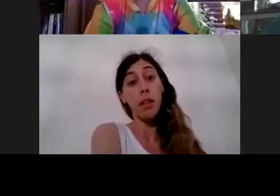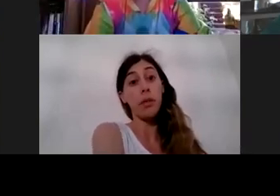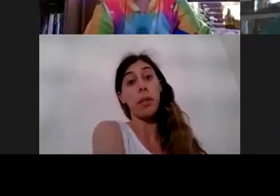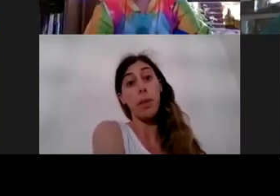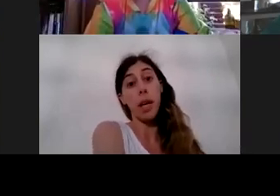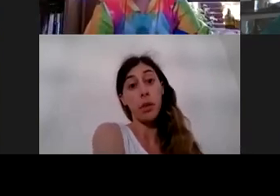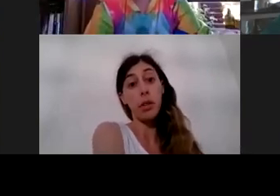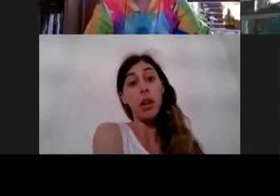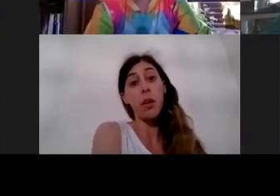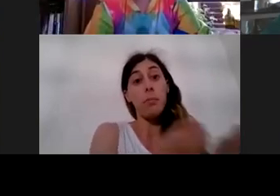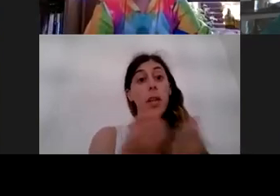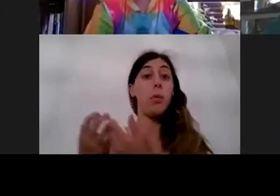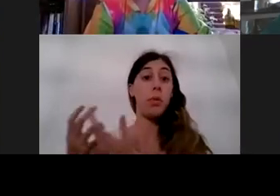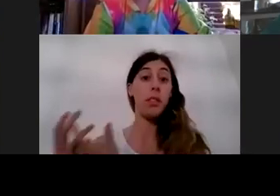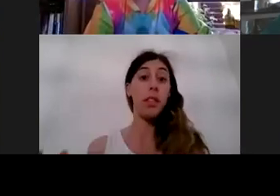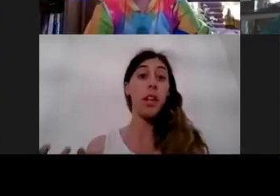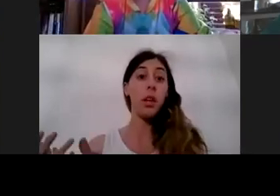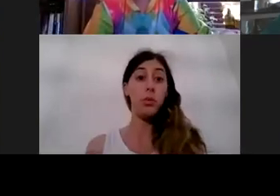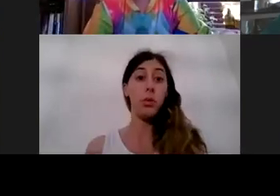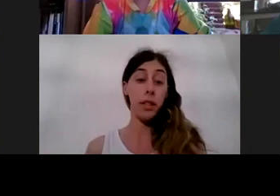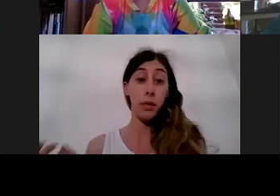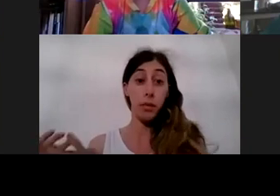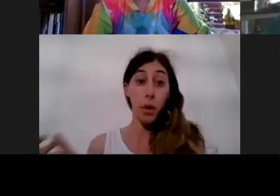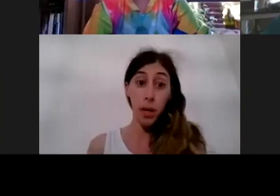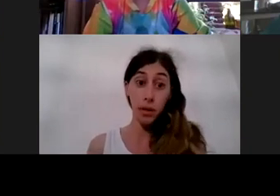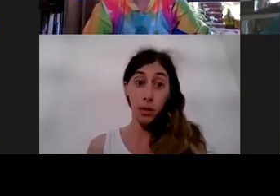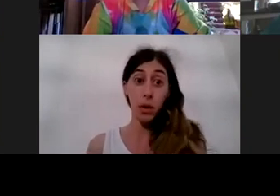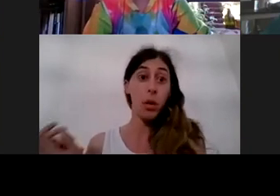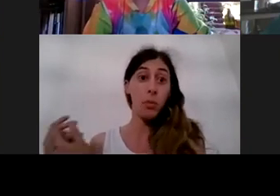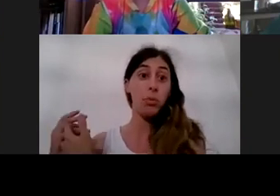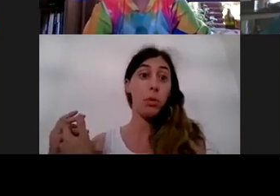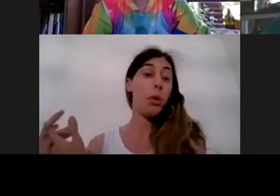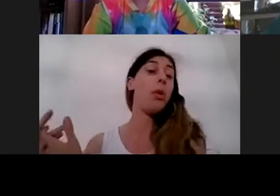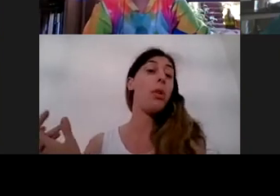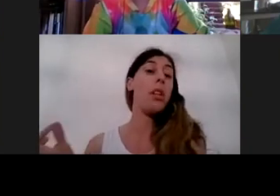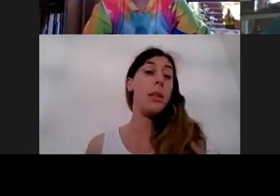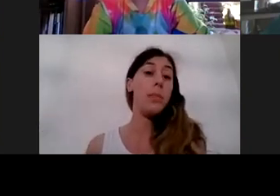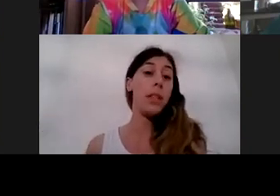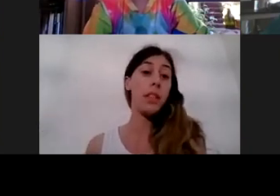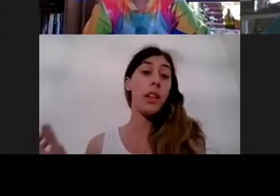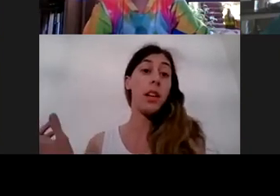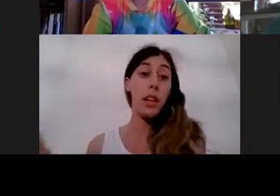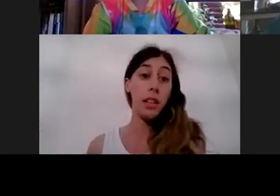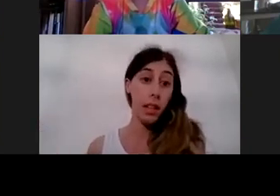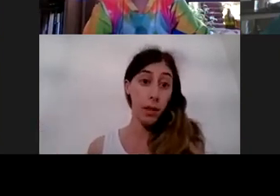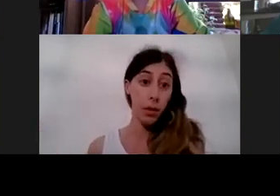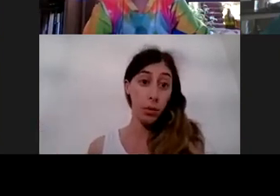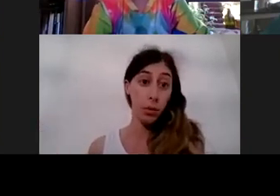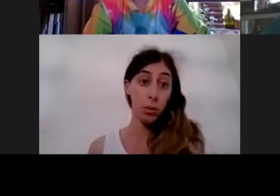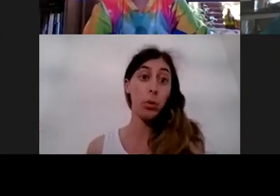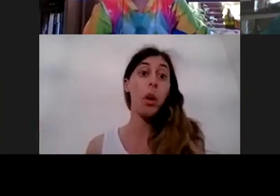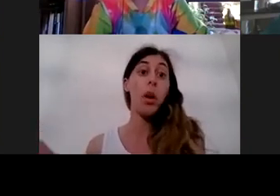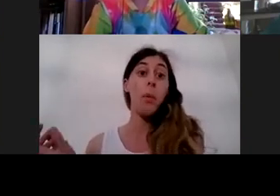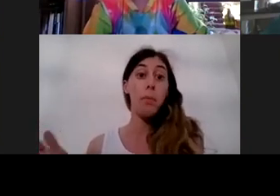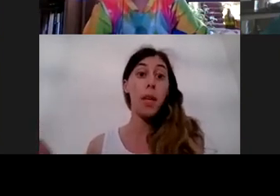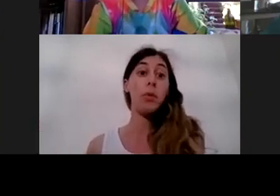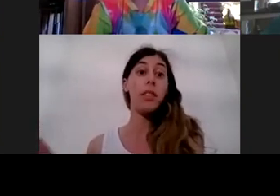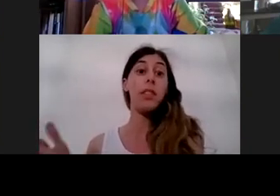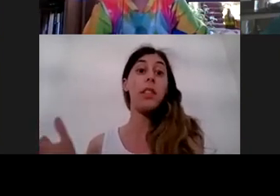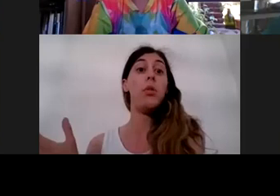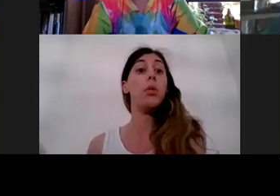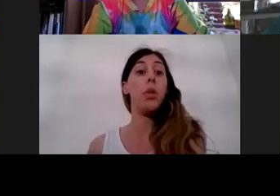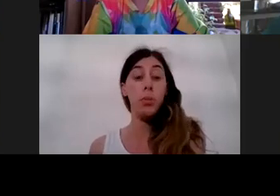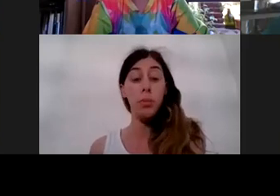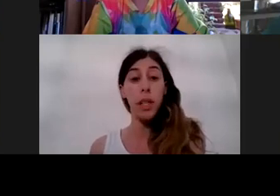awareness and training programs for clinicians. So not only do we support people, but at the same time,